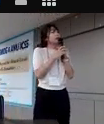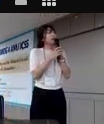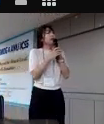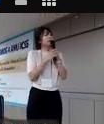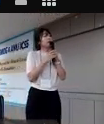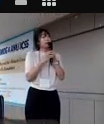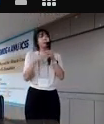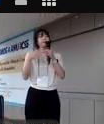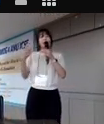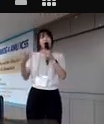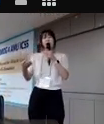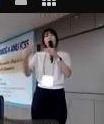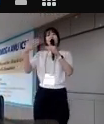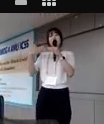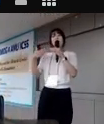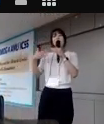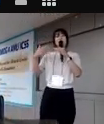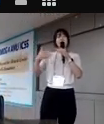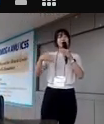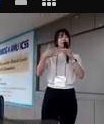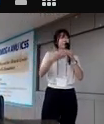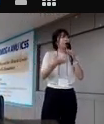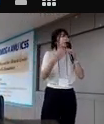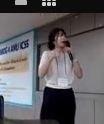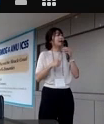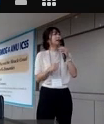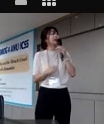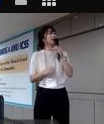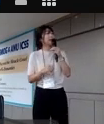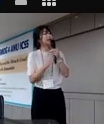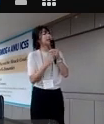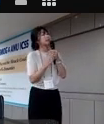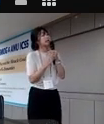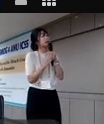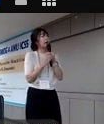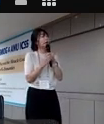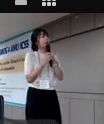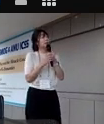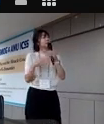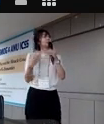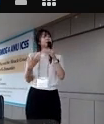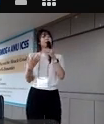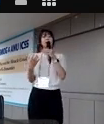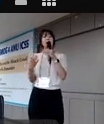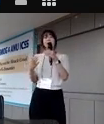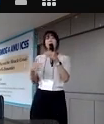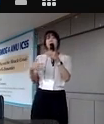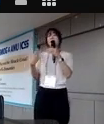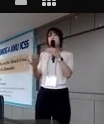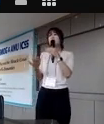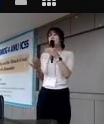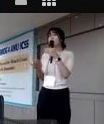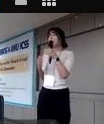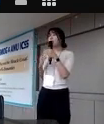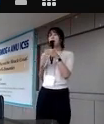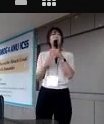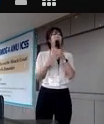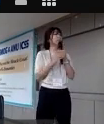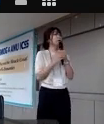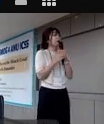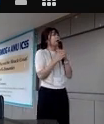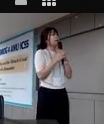Lorenzo and Wilbur argue against this view against agreement, saying that the subset problem actually doesn't have to be a